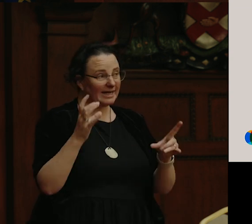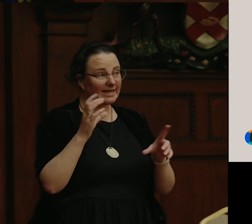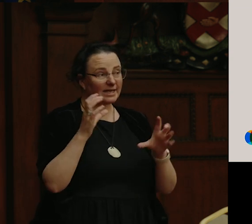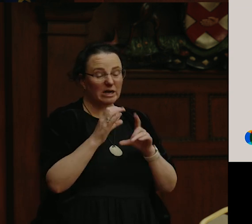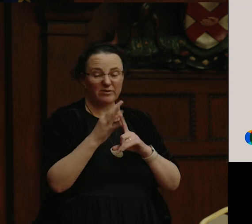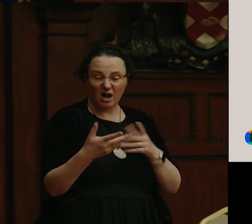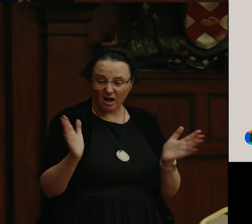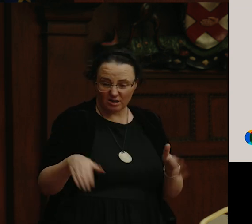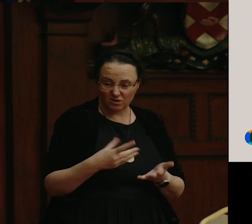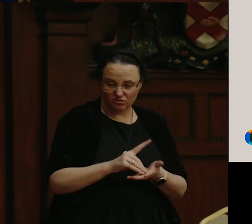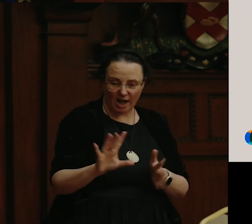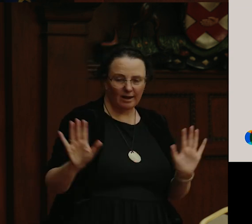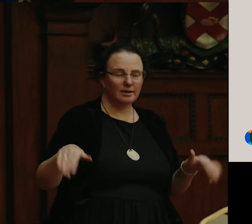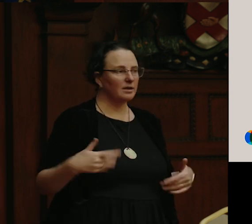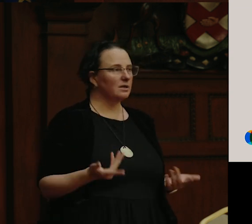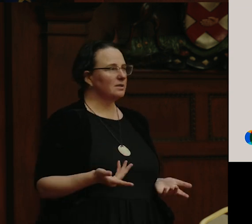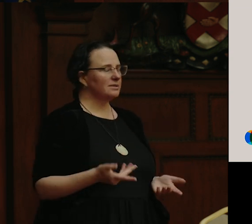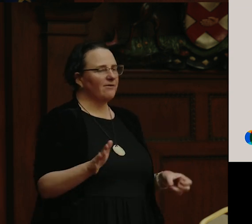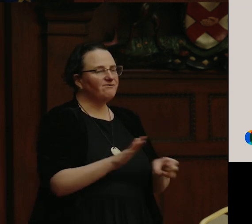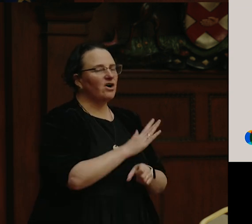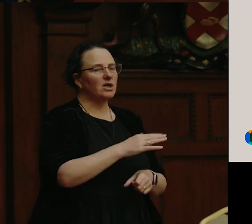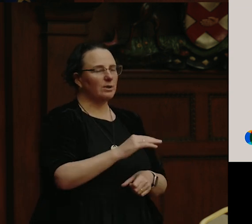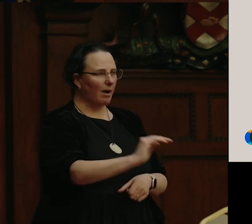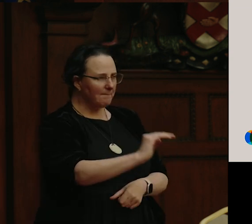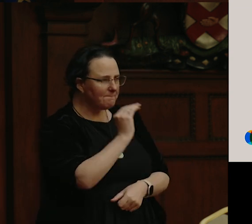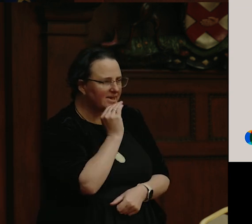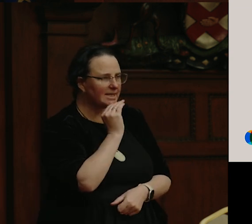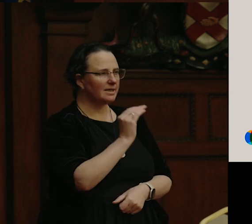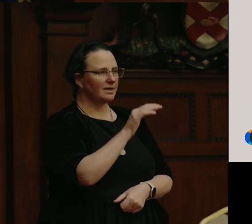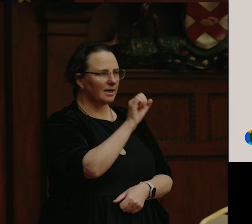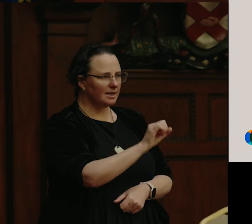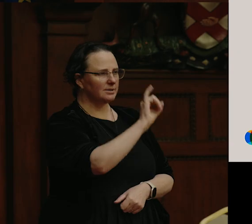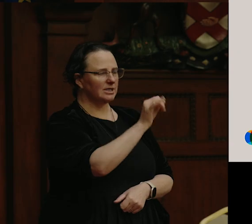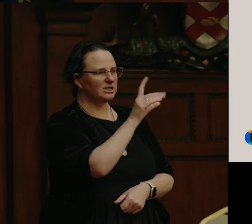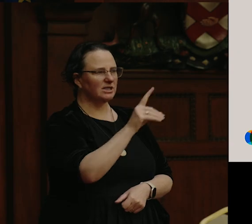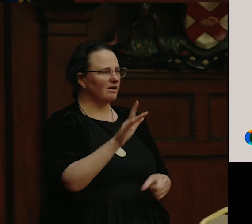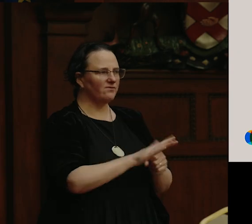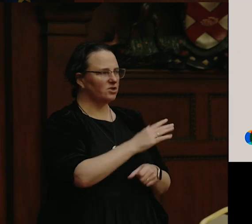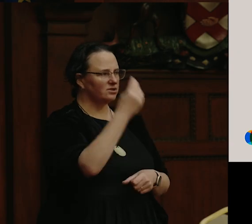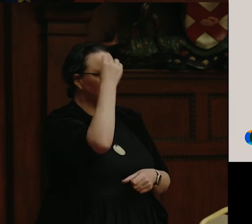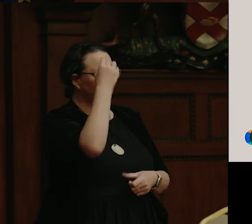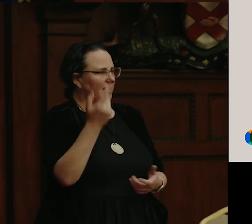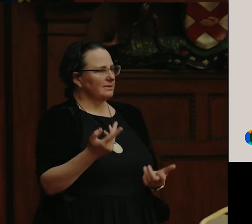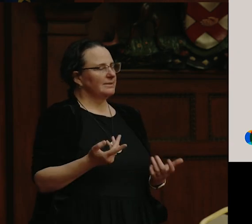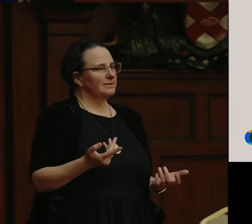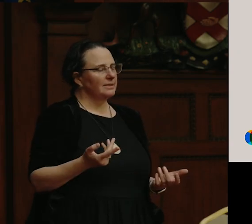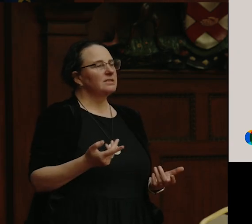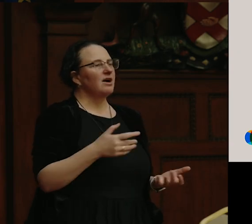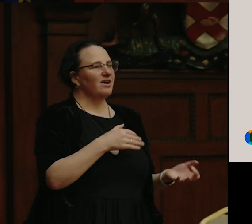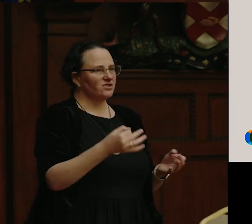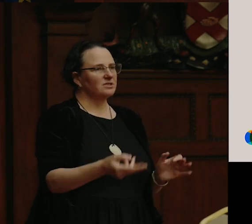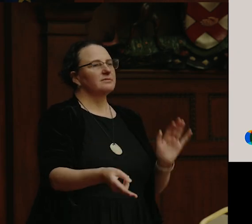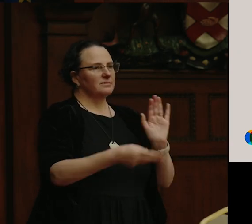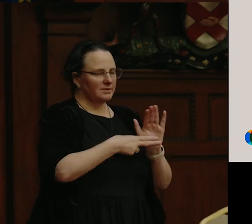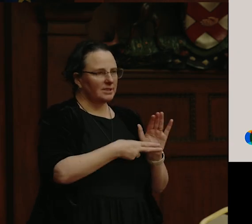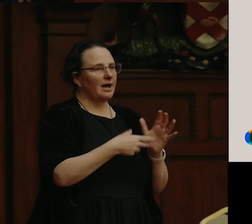necessarily understand what Sjögren's was, and they weren't necessarily knowledgeable. So even after diagnosis, there was a sense that they were